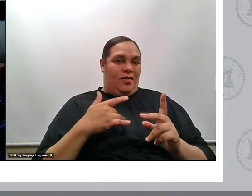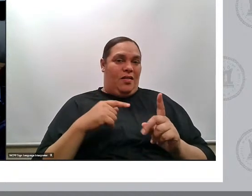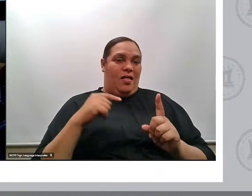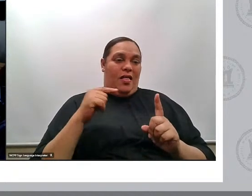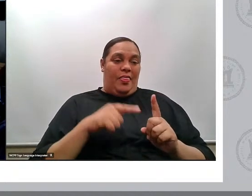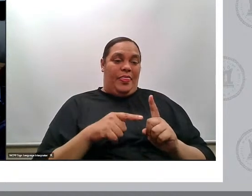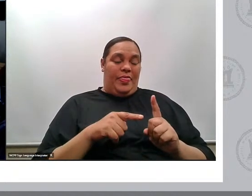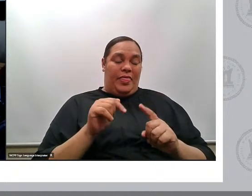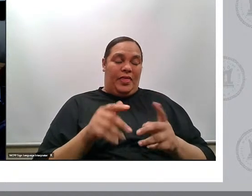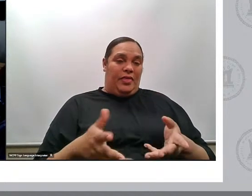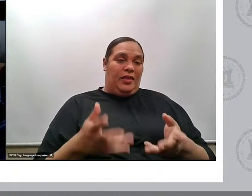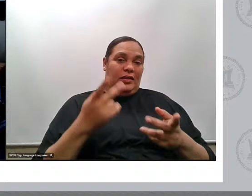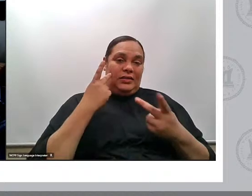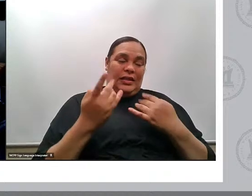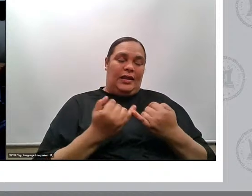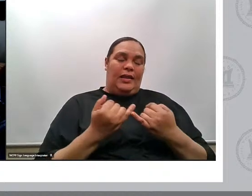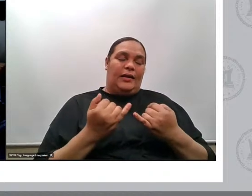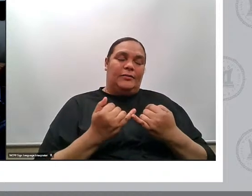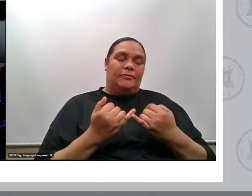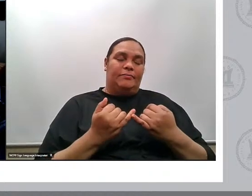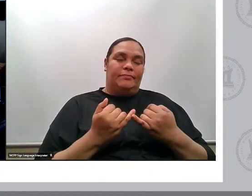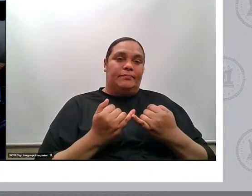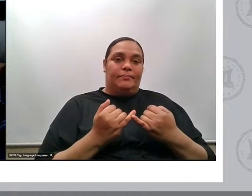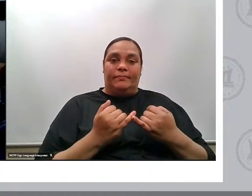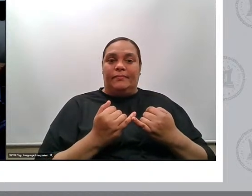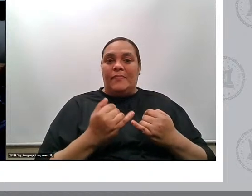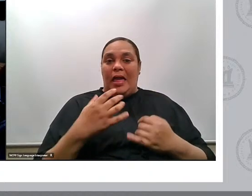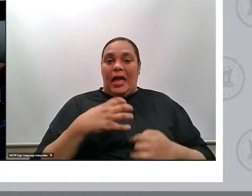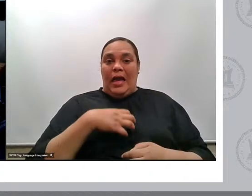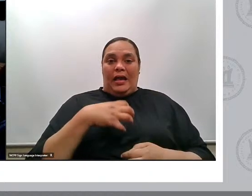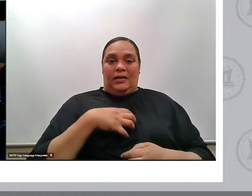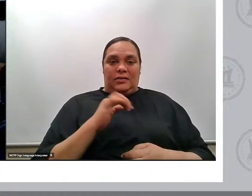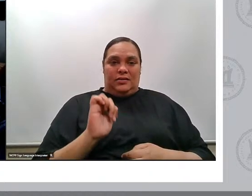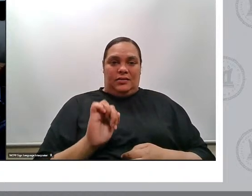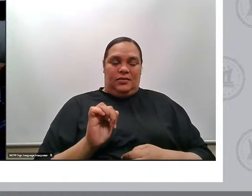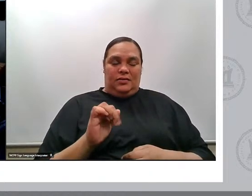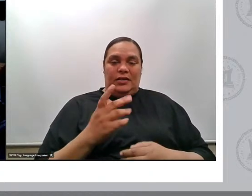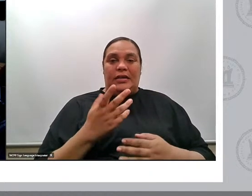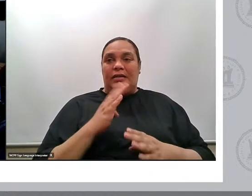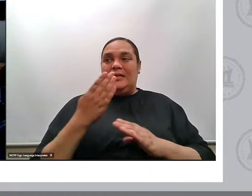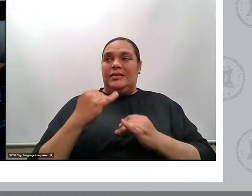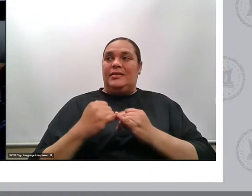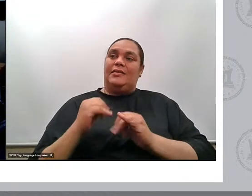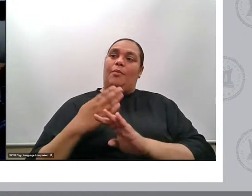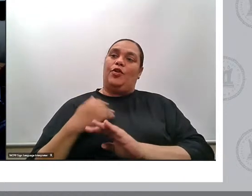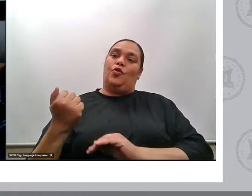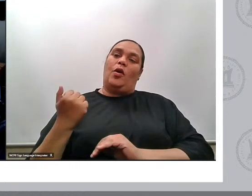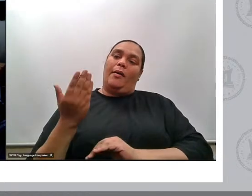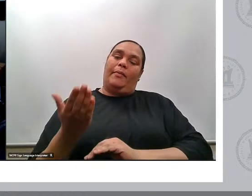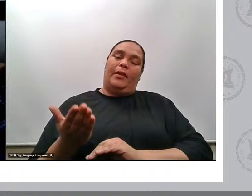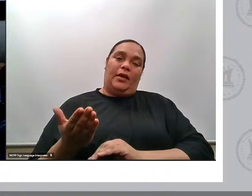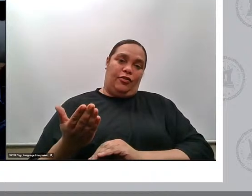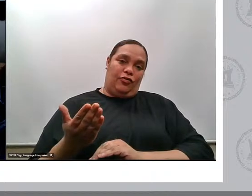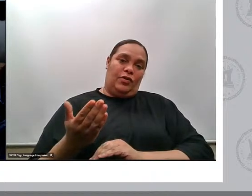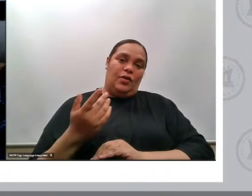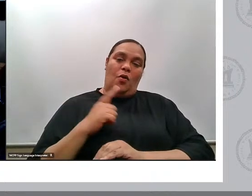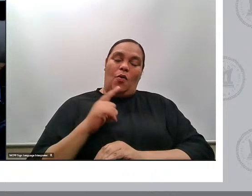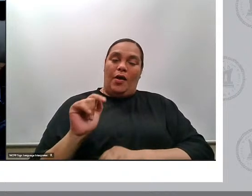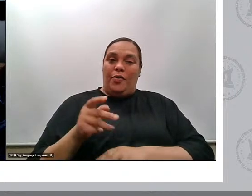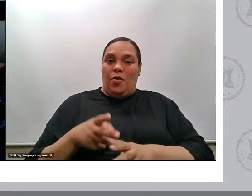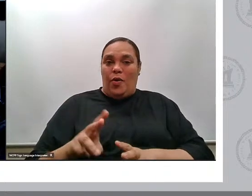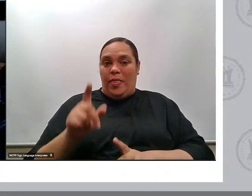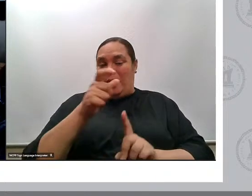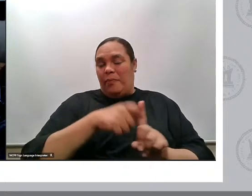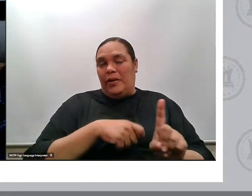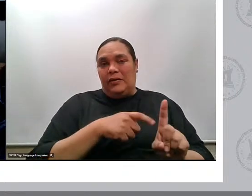be seen as, an asset in somebody's application, in the sense that that